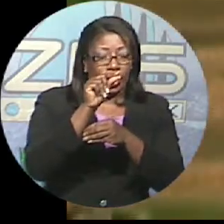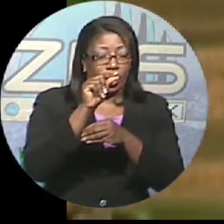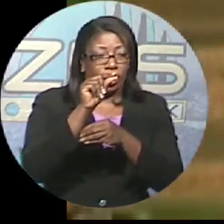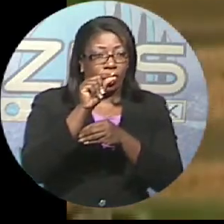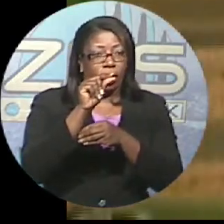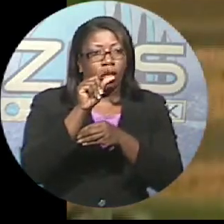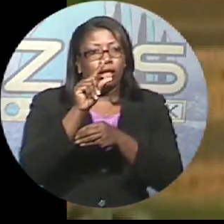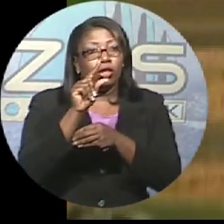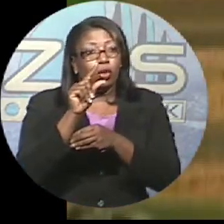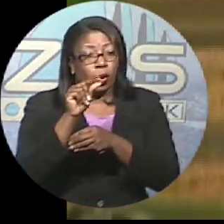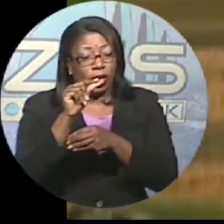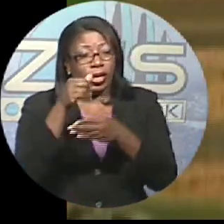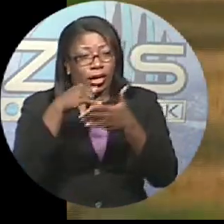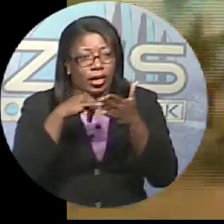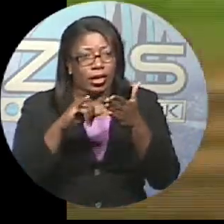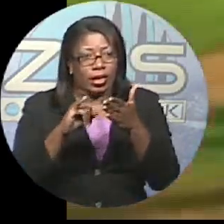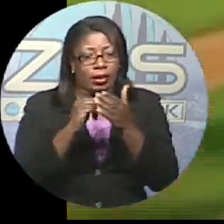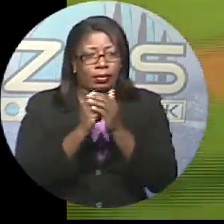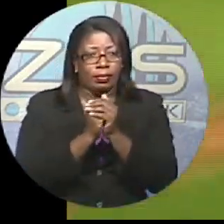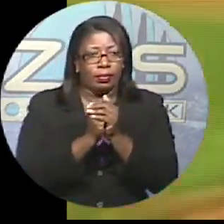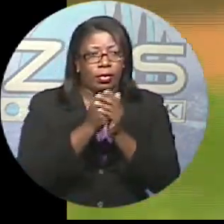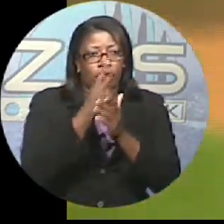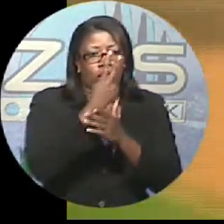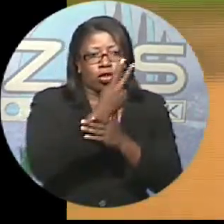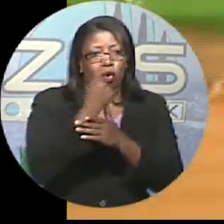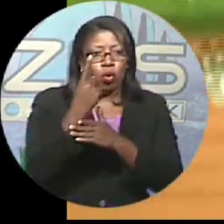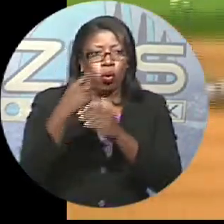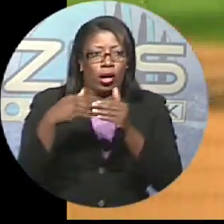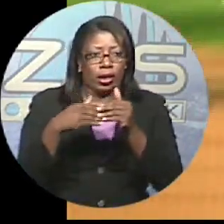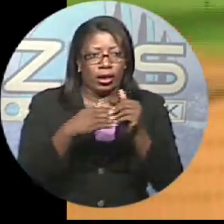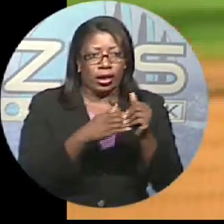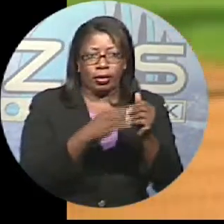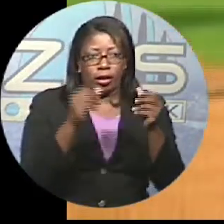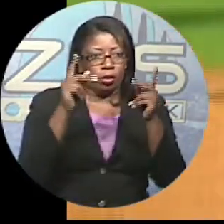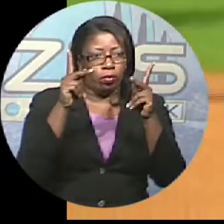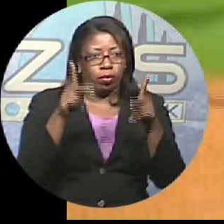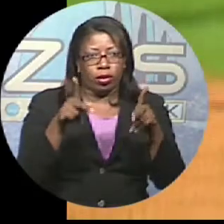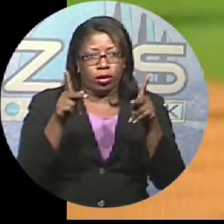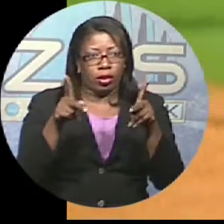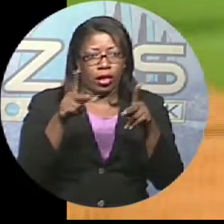the RBI single. The Tribe take a 2-1 lead, but no one